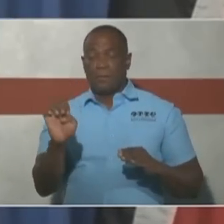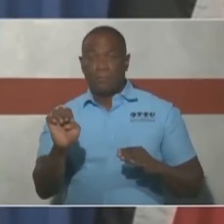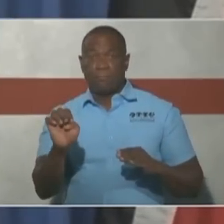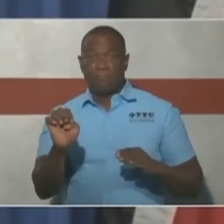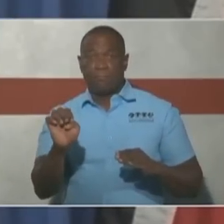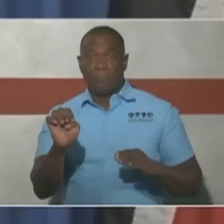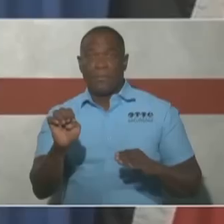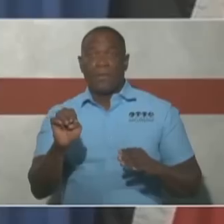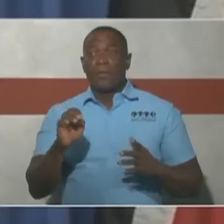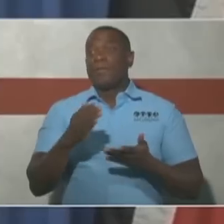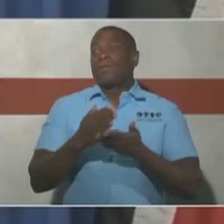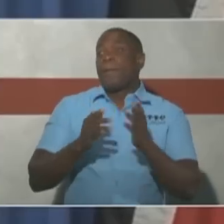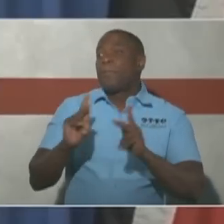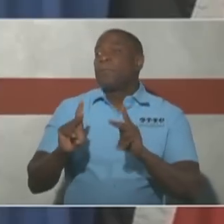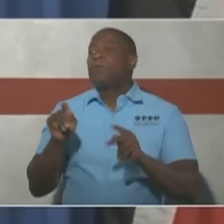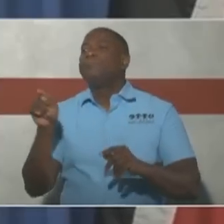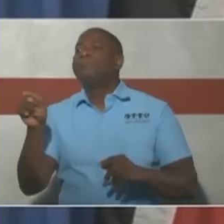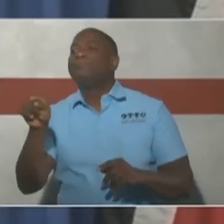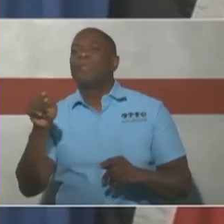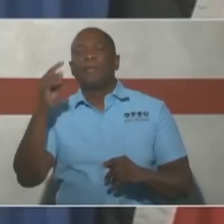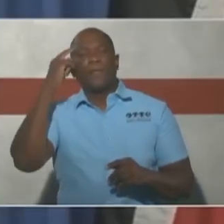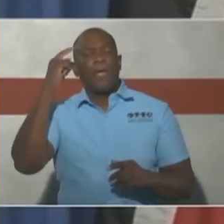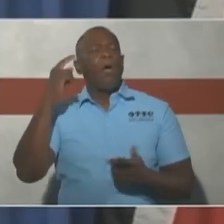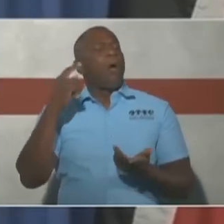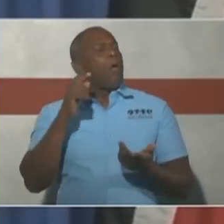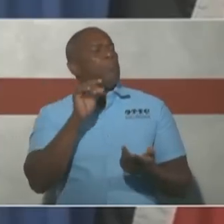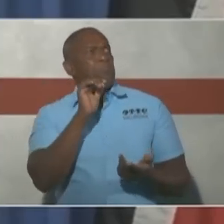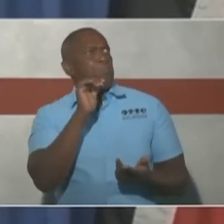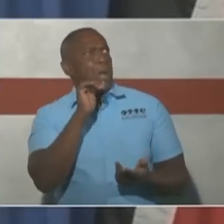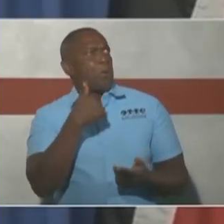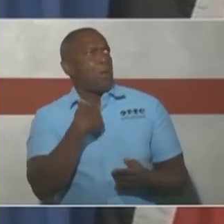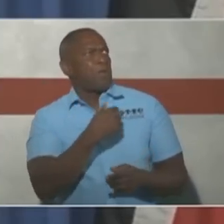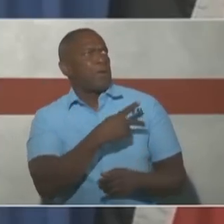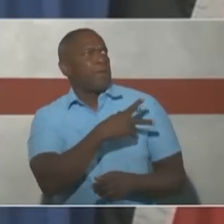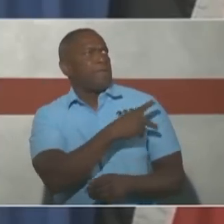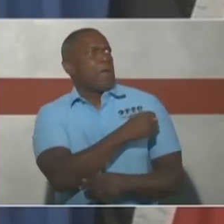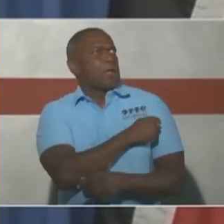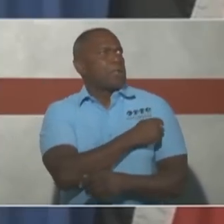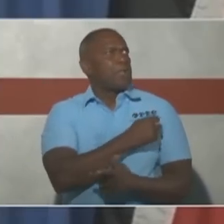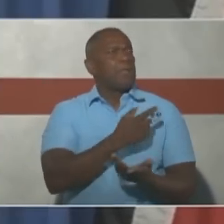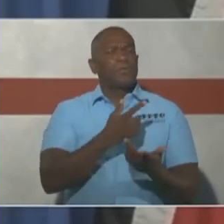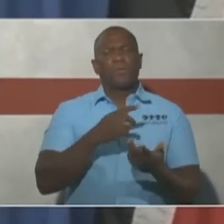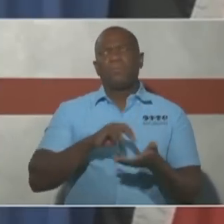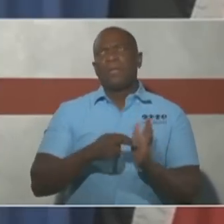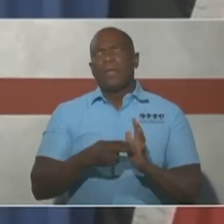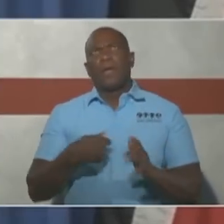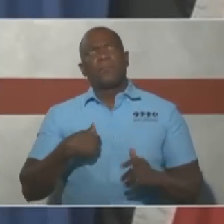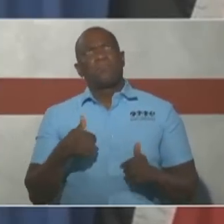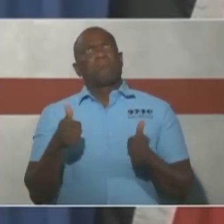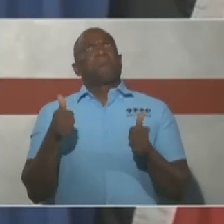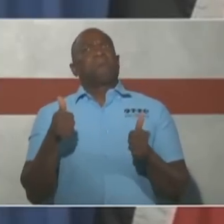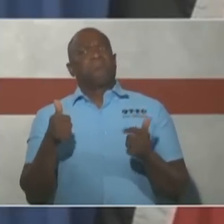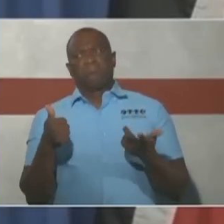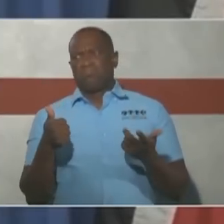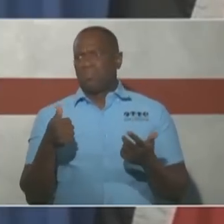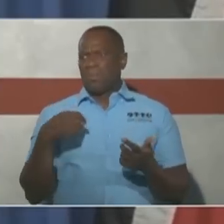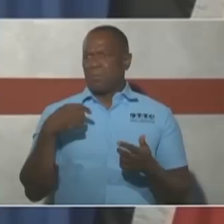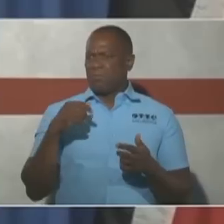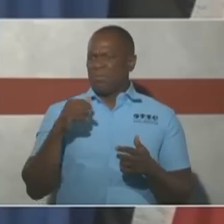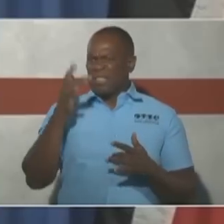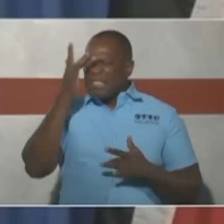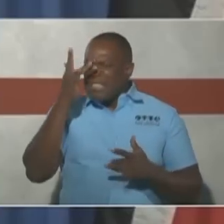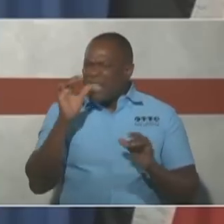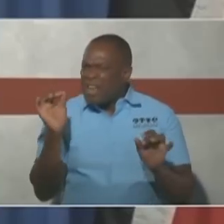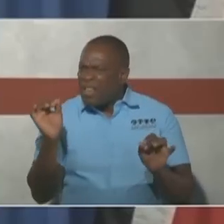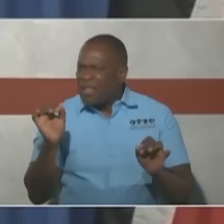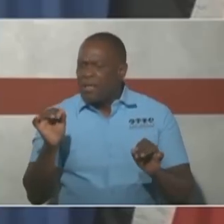any symptoms, even those who thought it was because they didn't have the vaccines. The general assessment of the population in Trinidad and Tobago, the